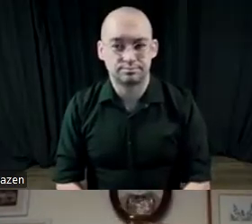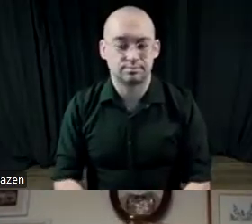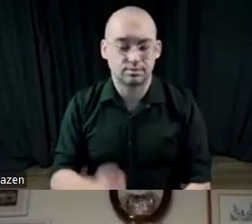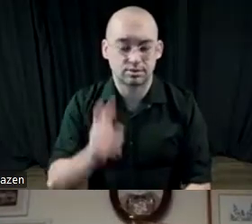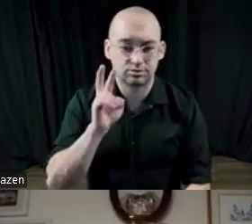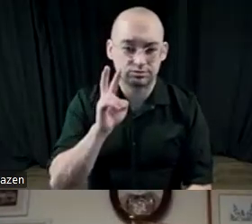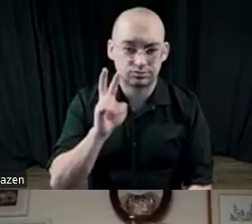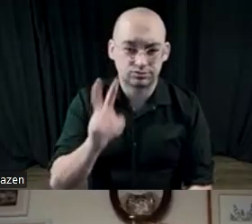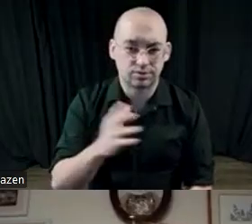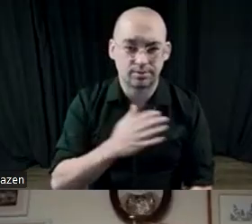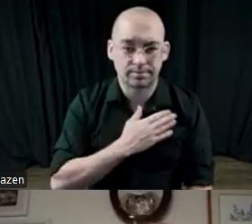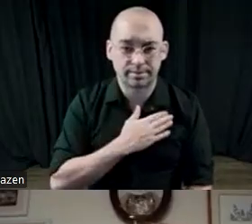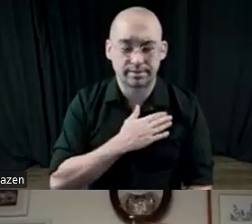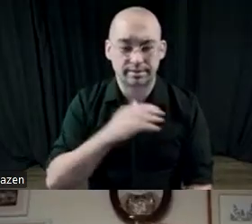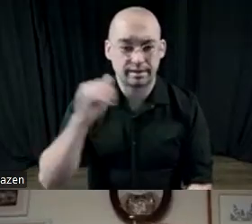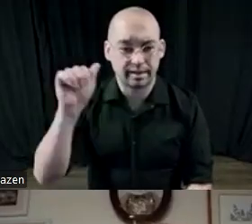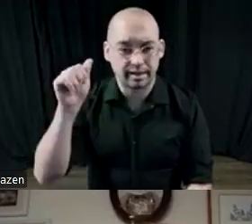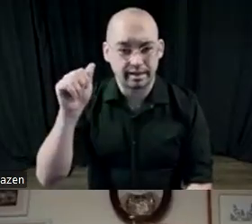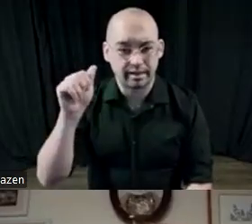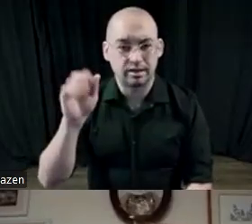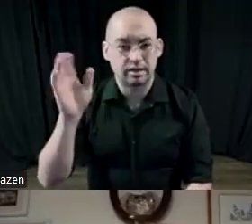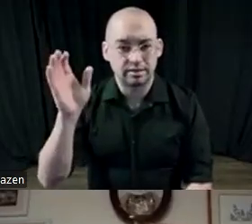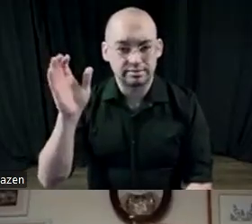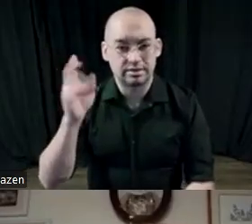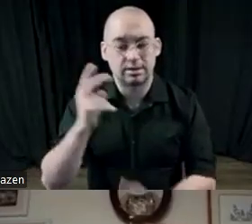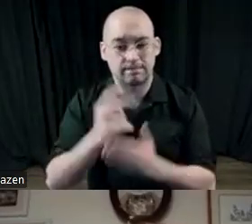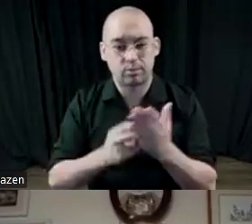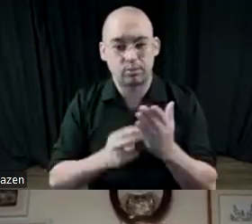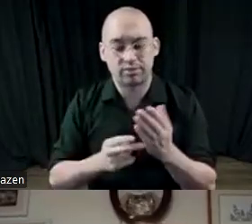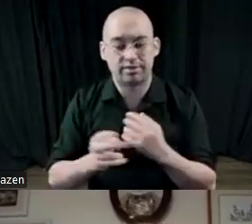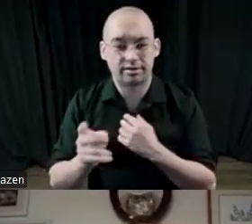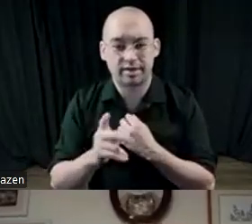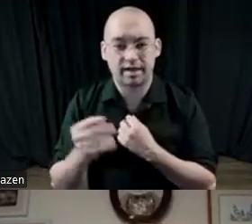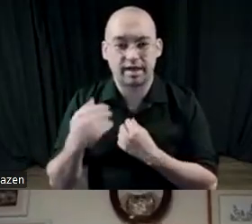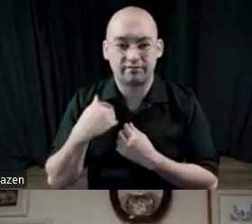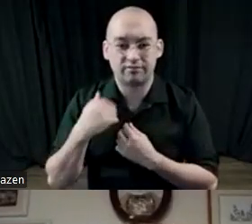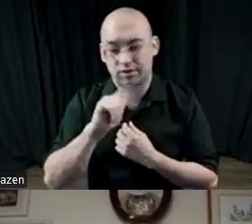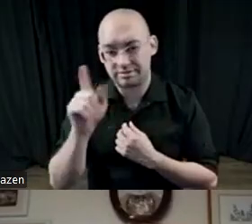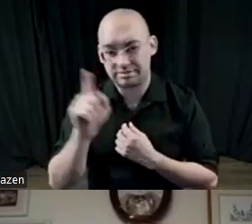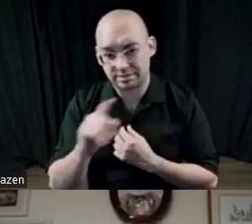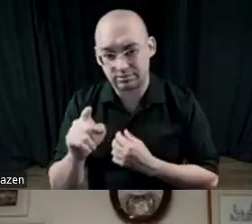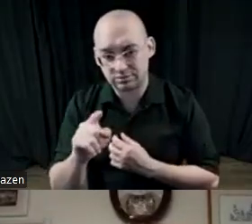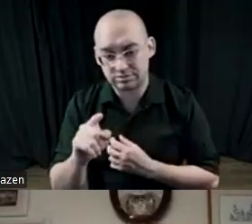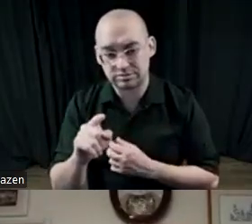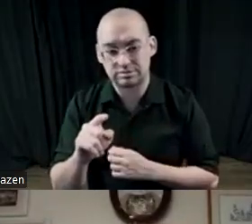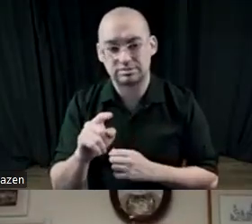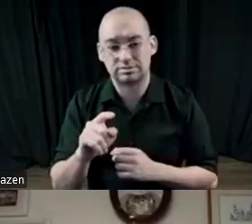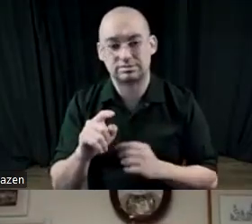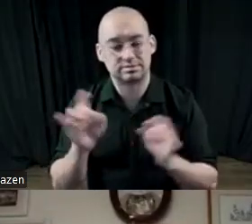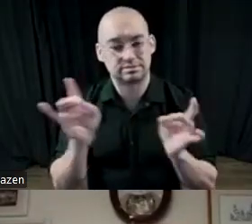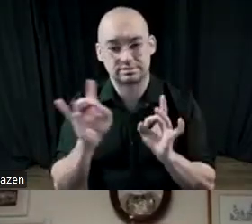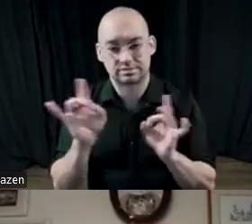and my cousin, they both had Alzheimer's, and it was a